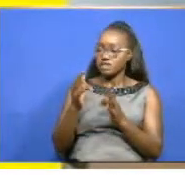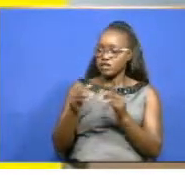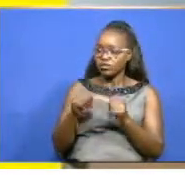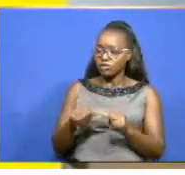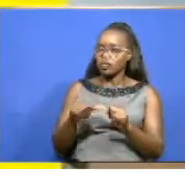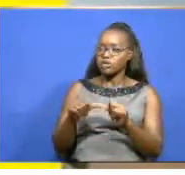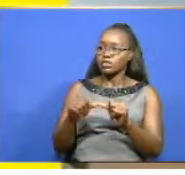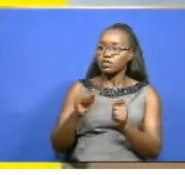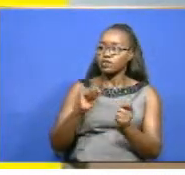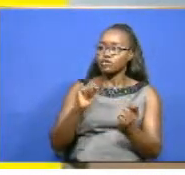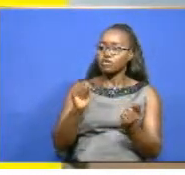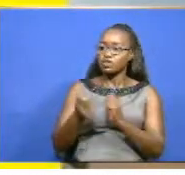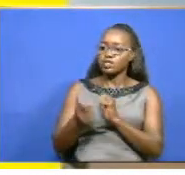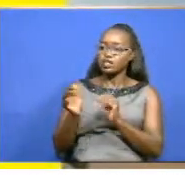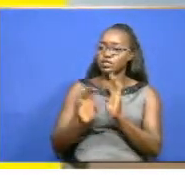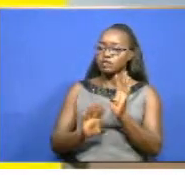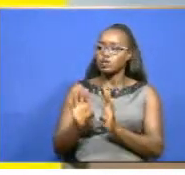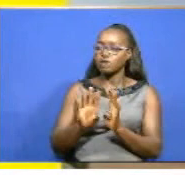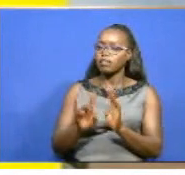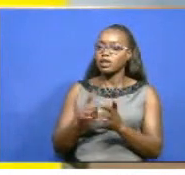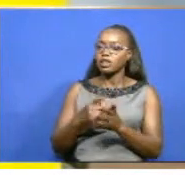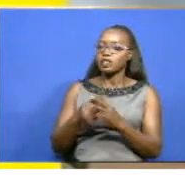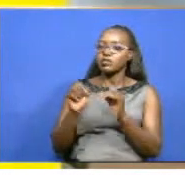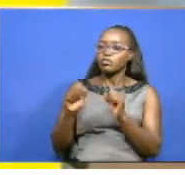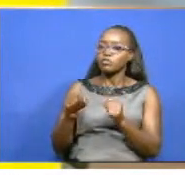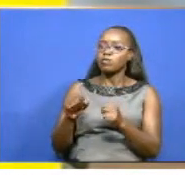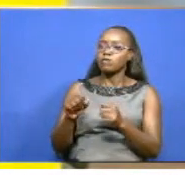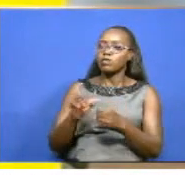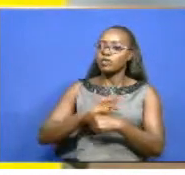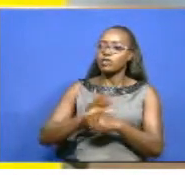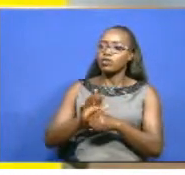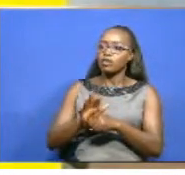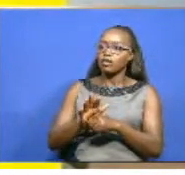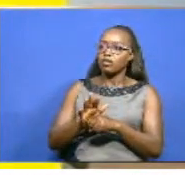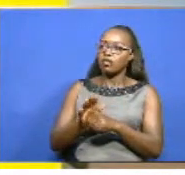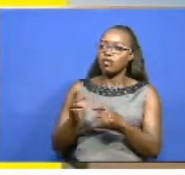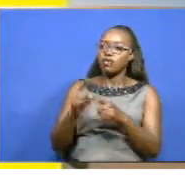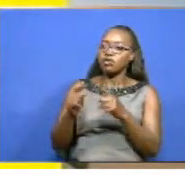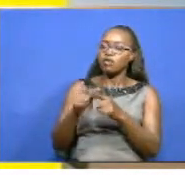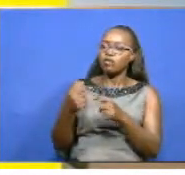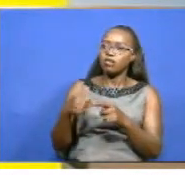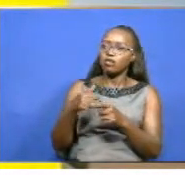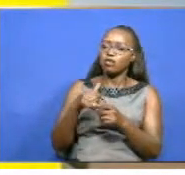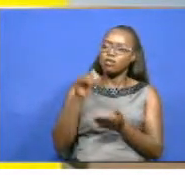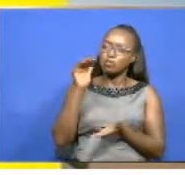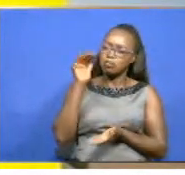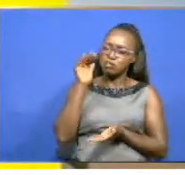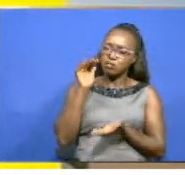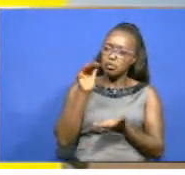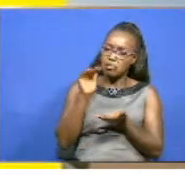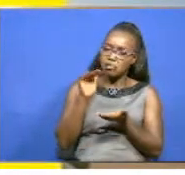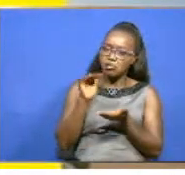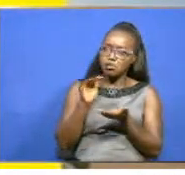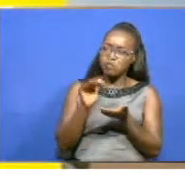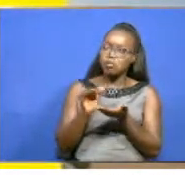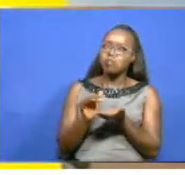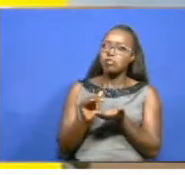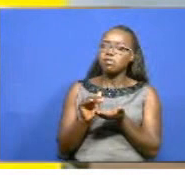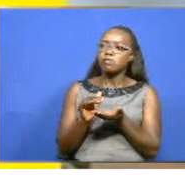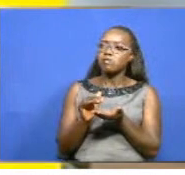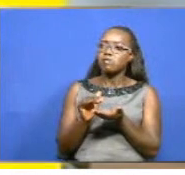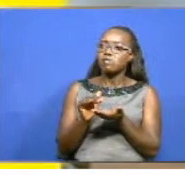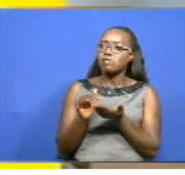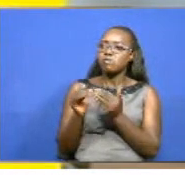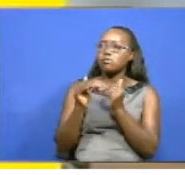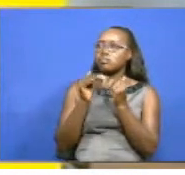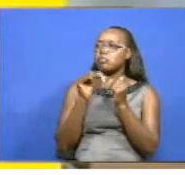then the possibilities of COVID-19 to be trashing us all will be reduced and reduced to a level